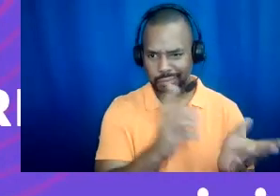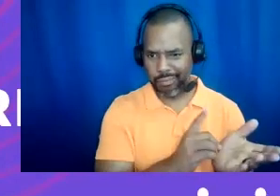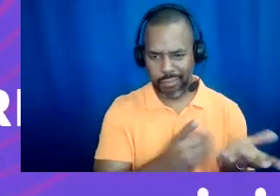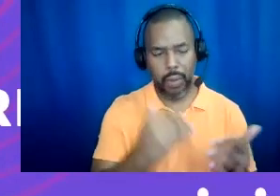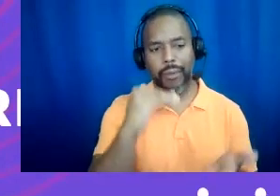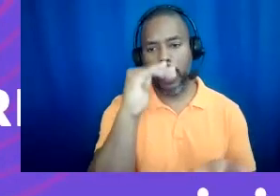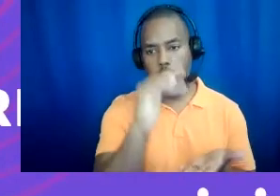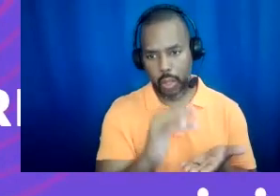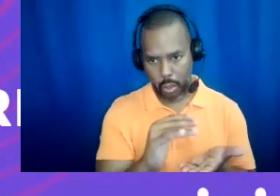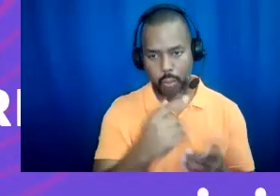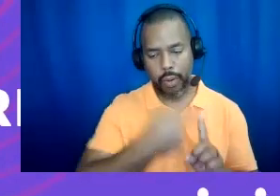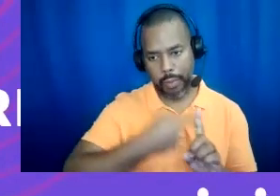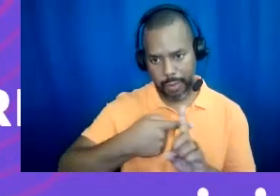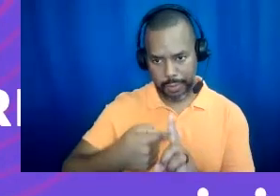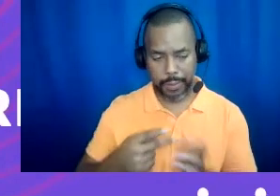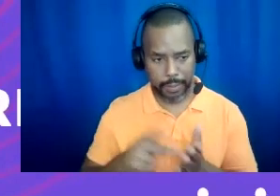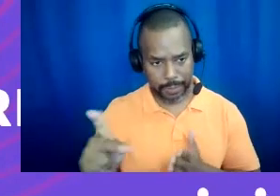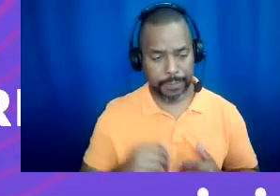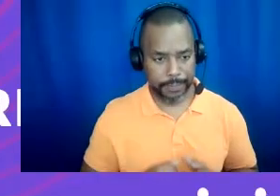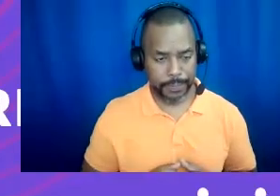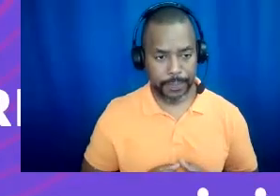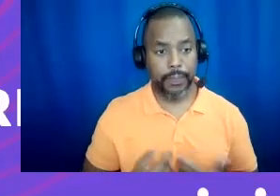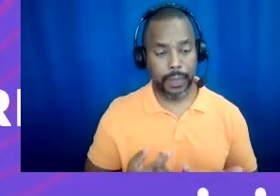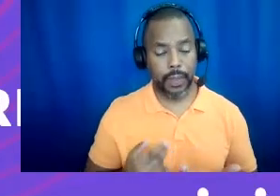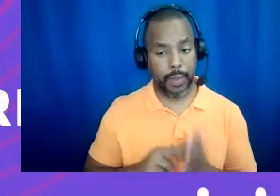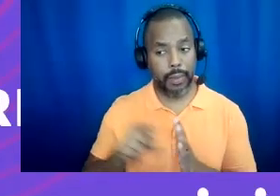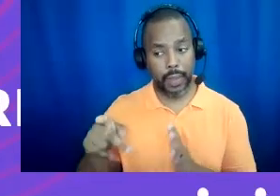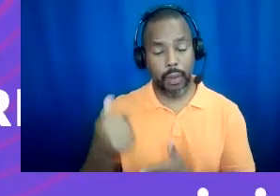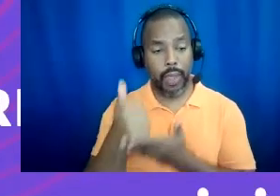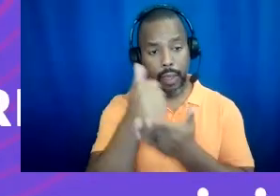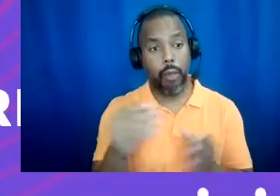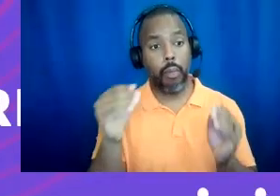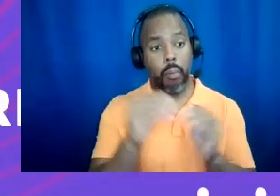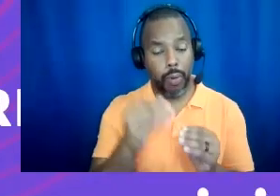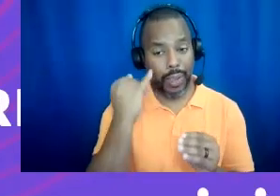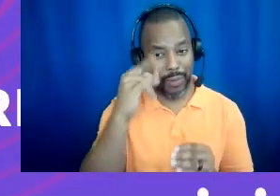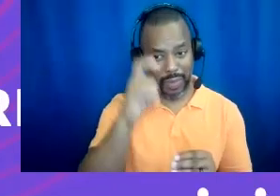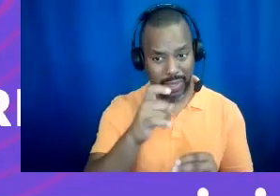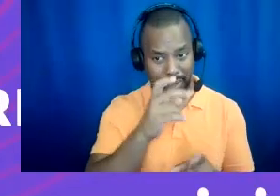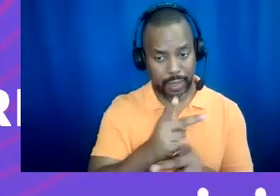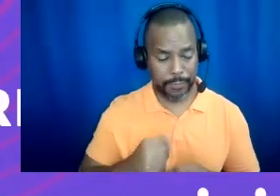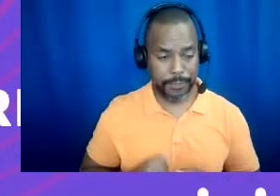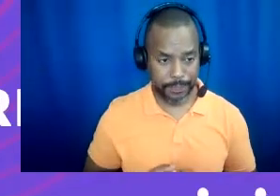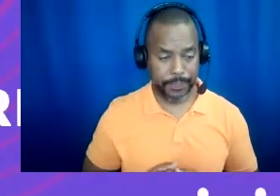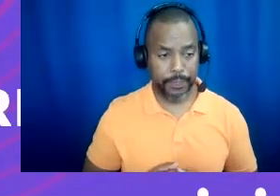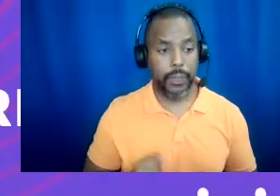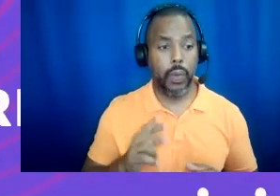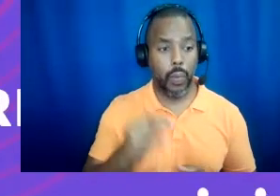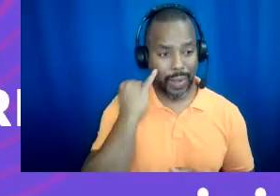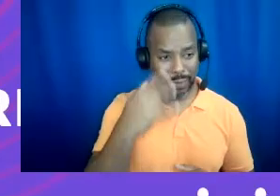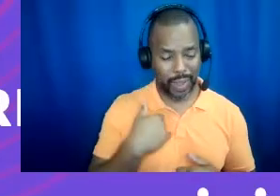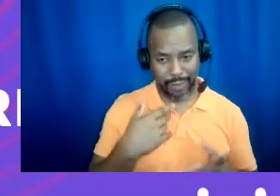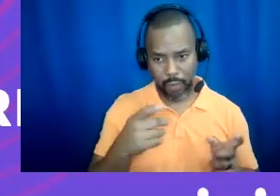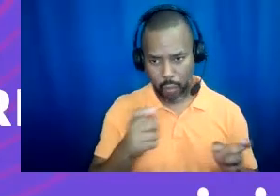monthly premiums in exchange for paying for more when you actually do need care. Or if you happen to have a coordination of benefits to a